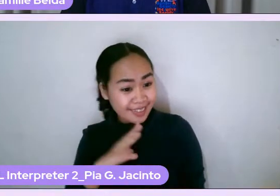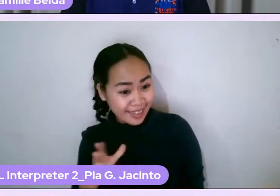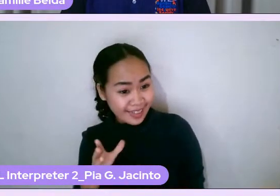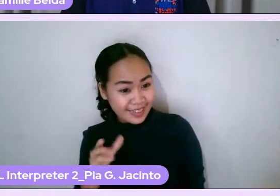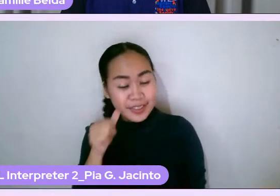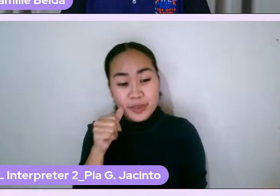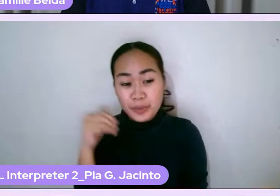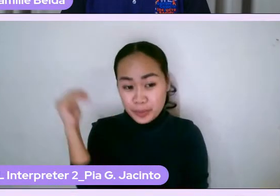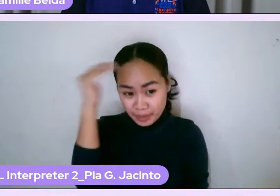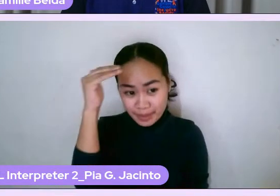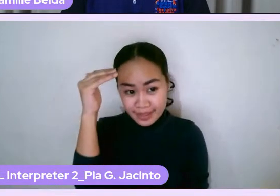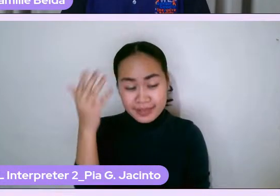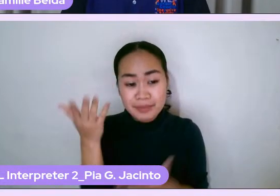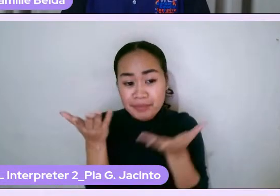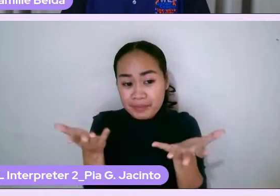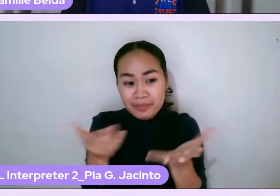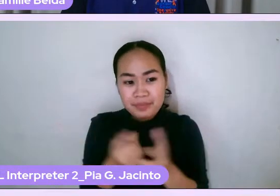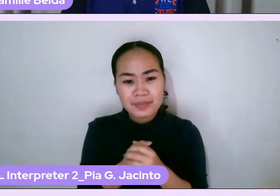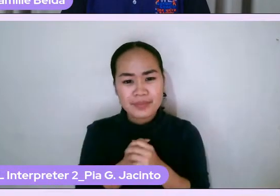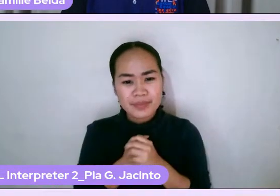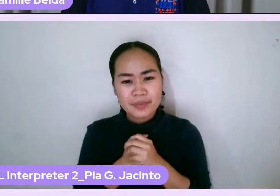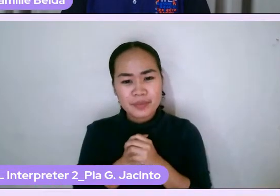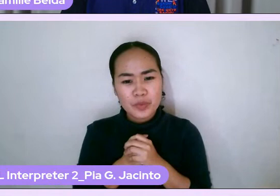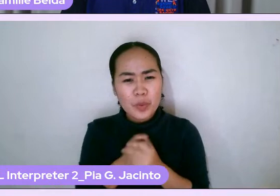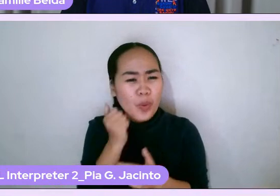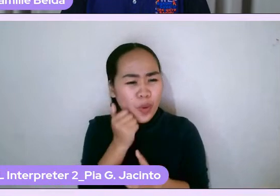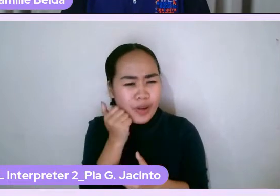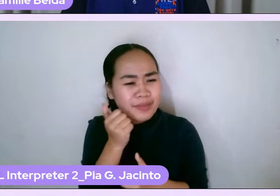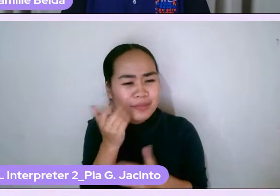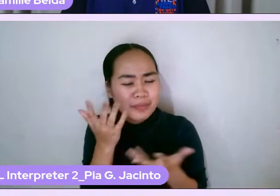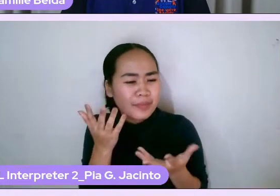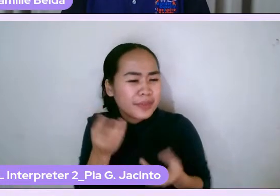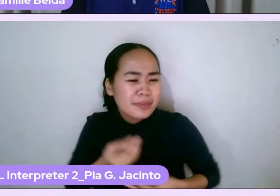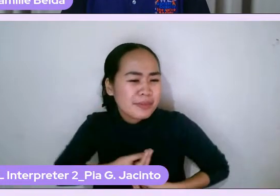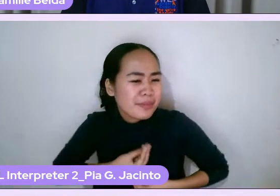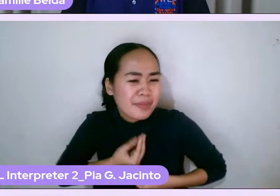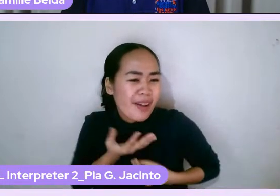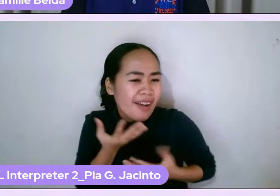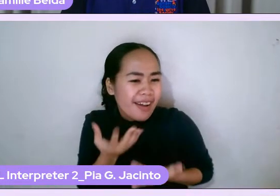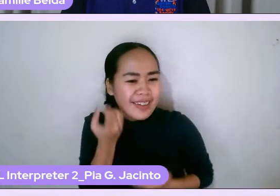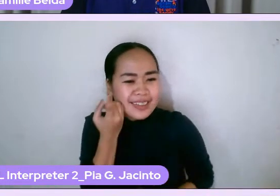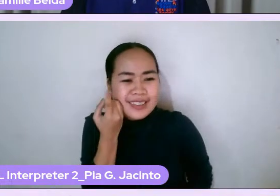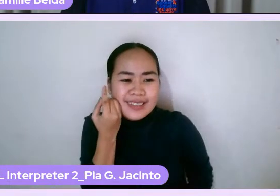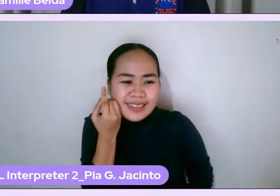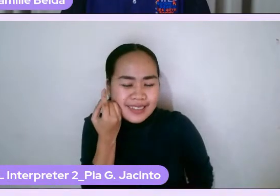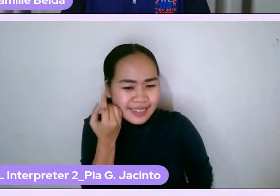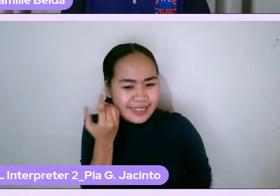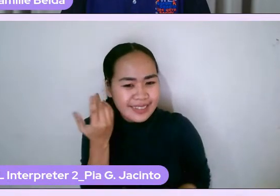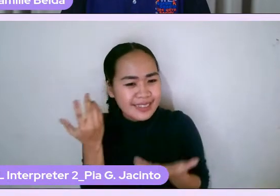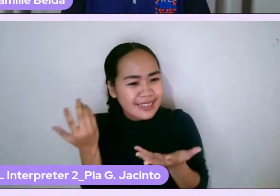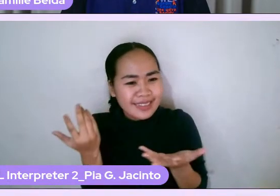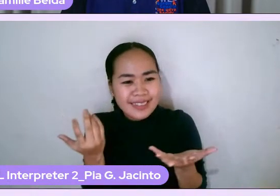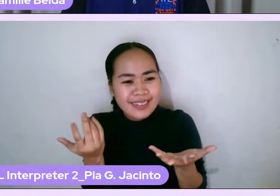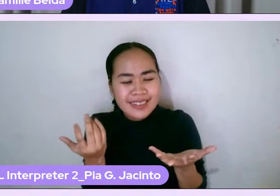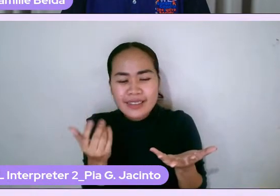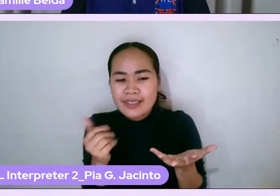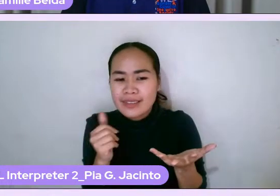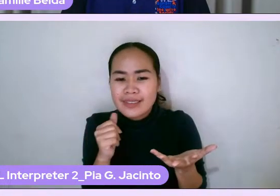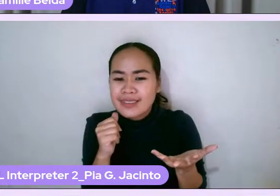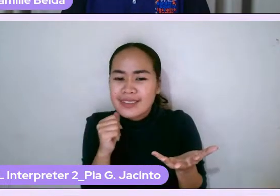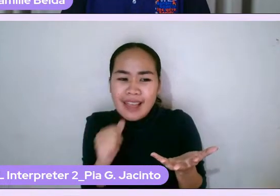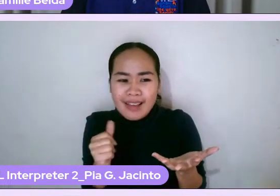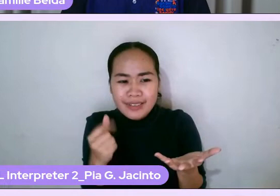there, let us all be inspired, katulad nung nabanggit ko kanina. Hindi lang sa